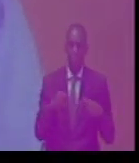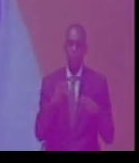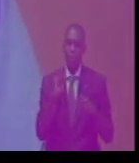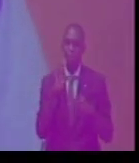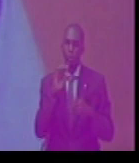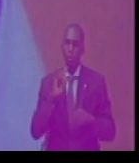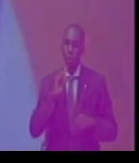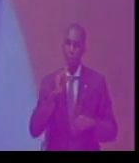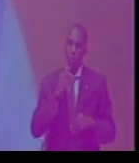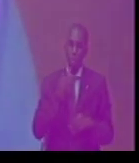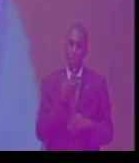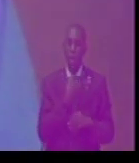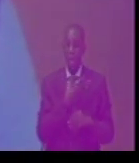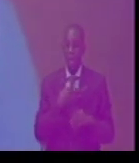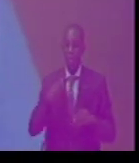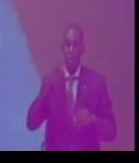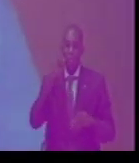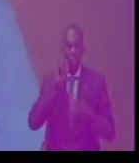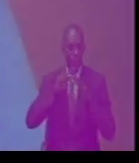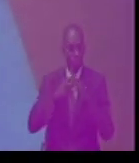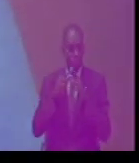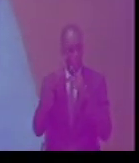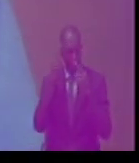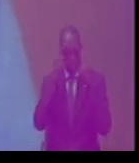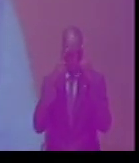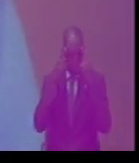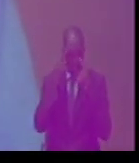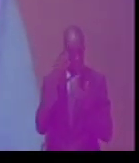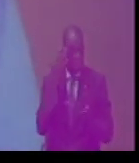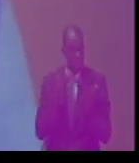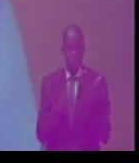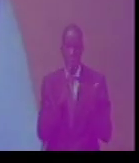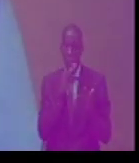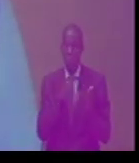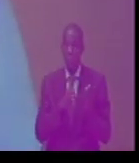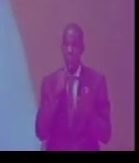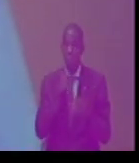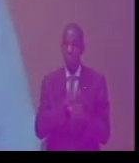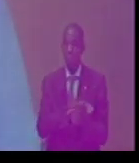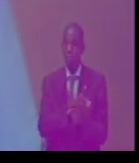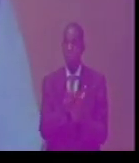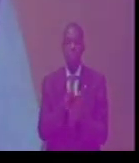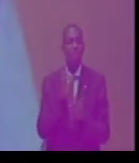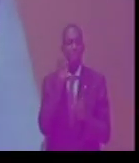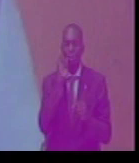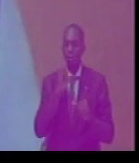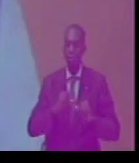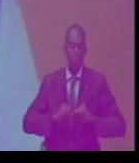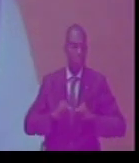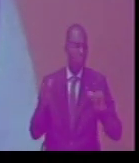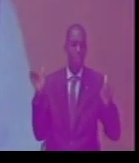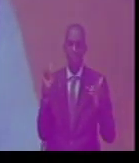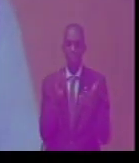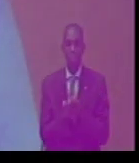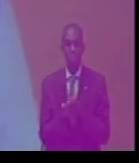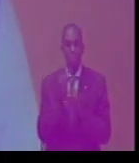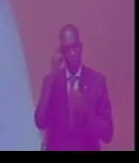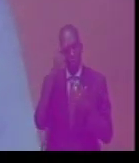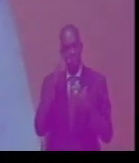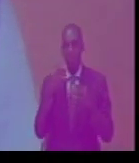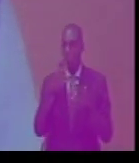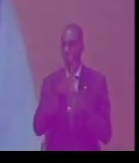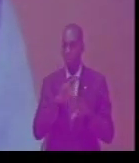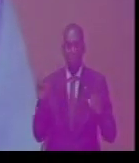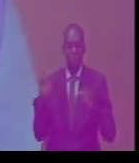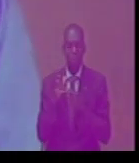though I was still having the pain because it was so serious, and the thought was even coming that, maybe it is COVID. But